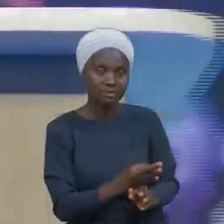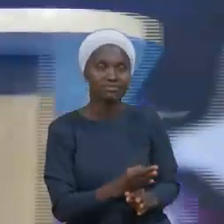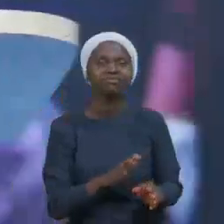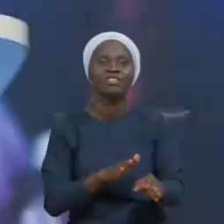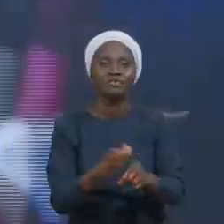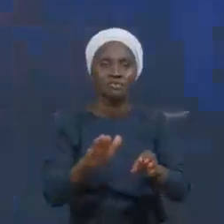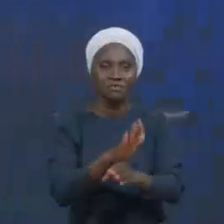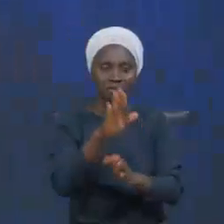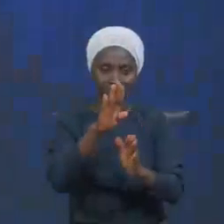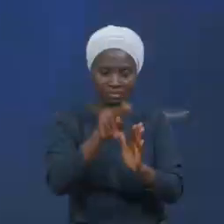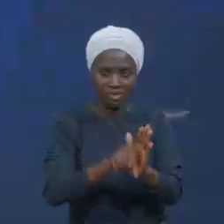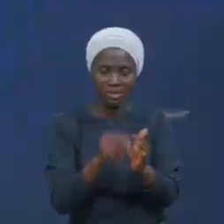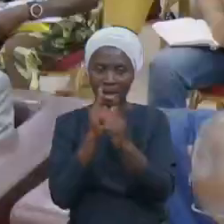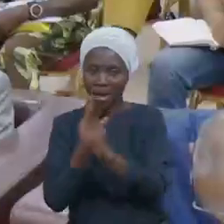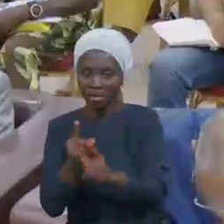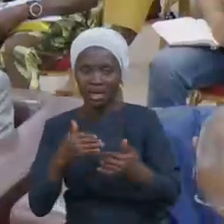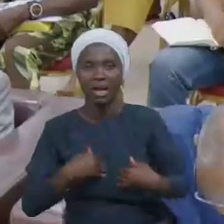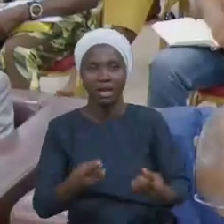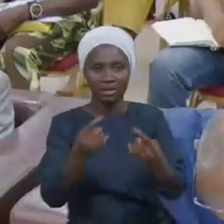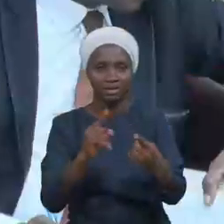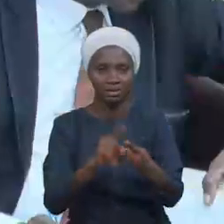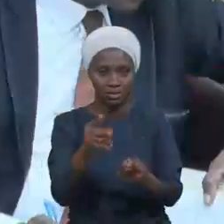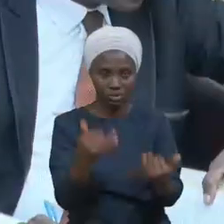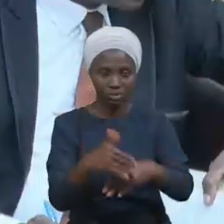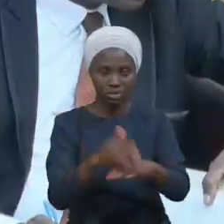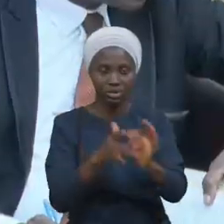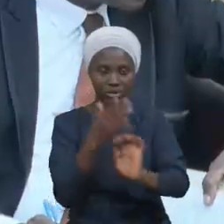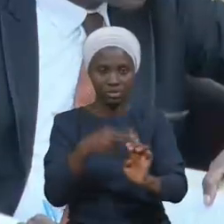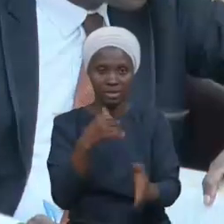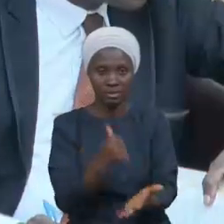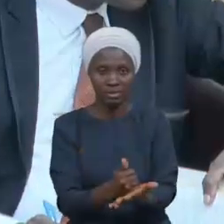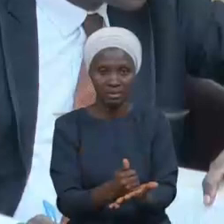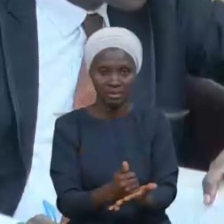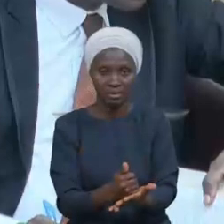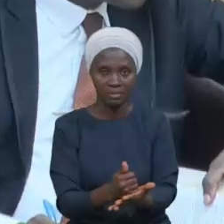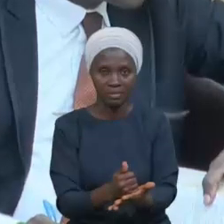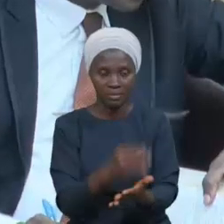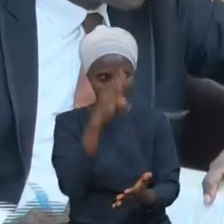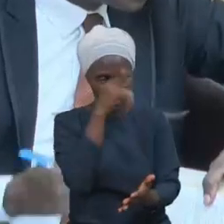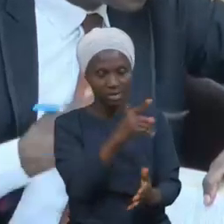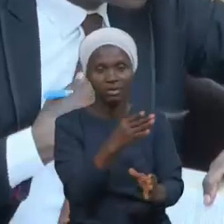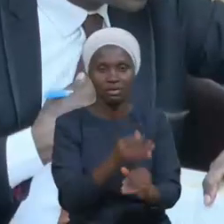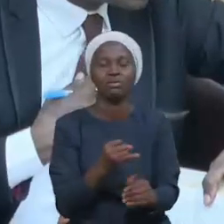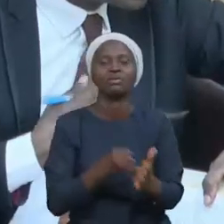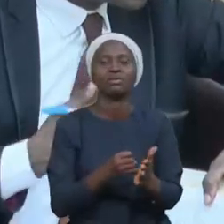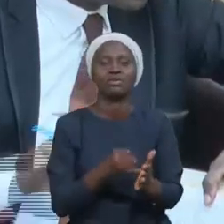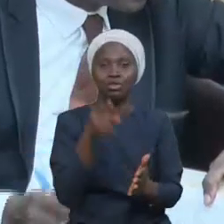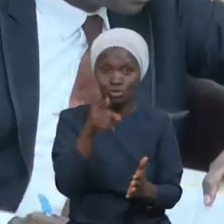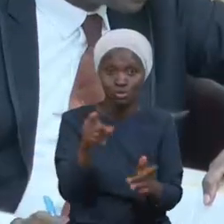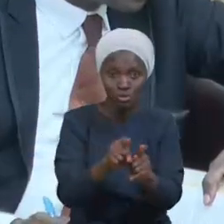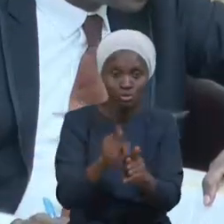fulfillment has come to you tonight. He got it, you will get